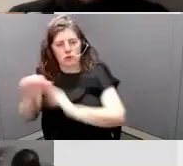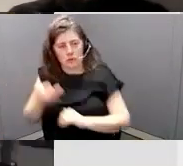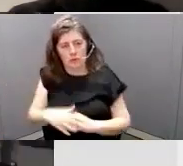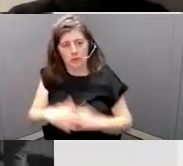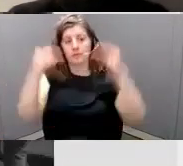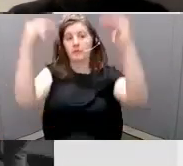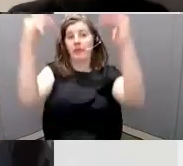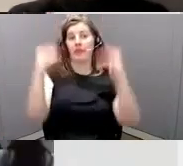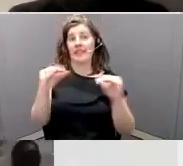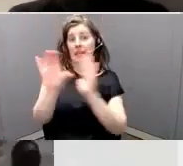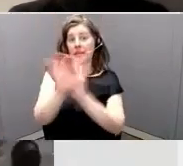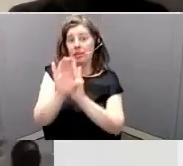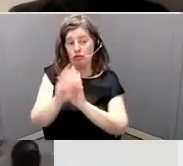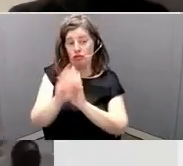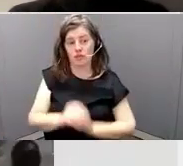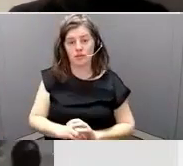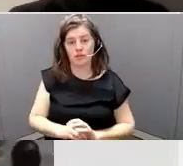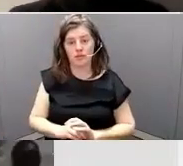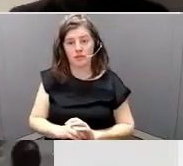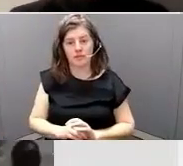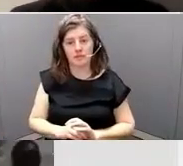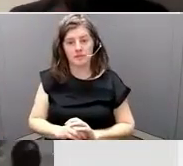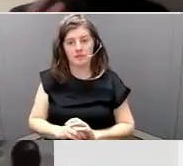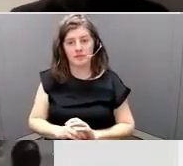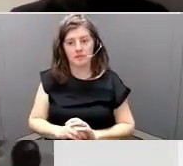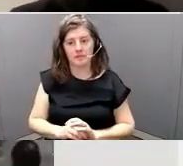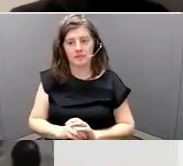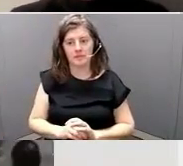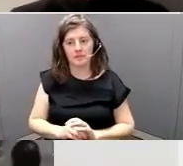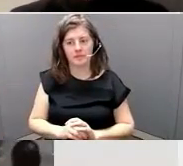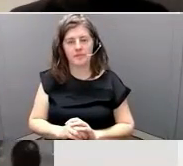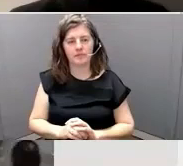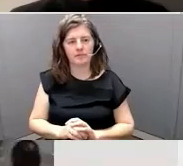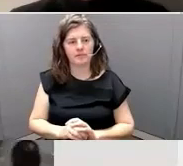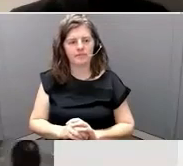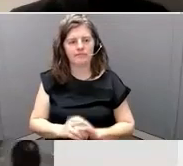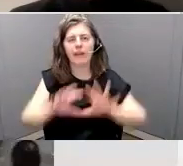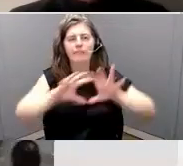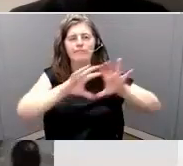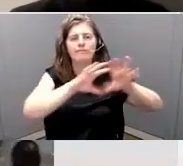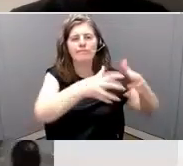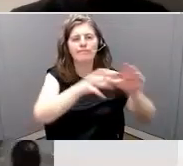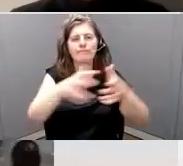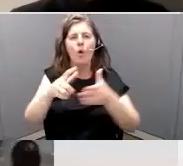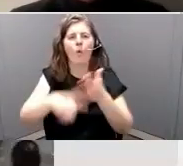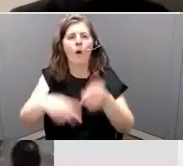right here is a cluster of what we like to call